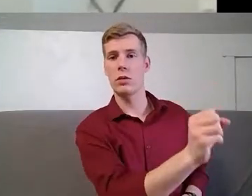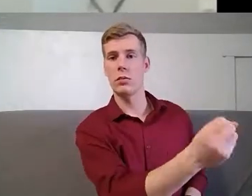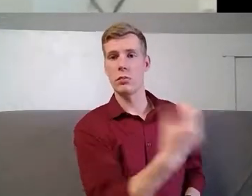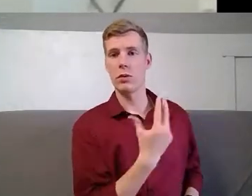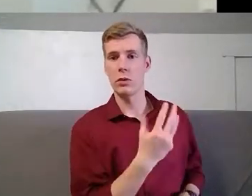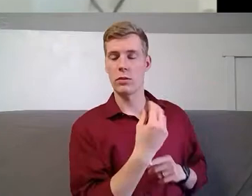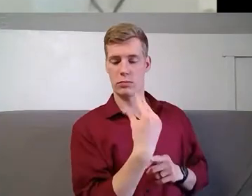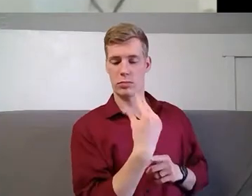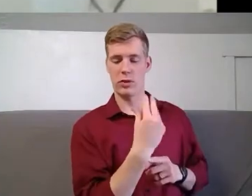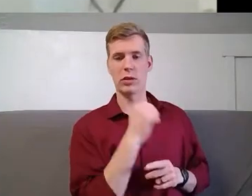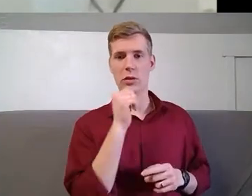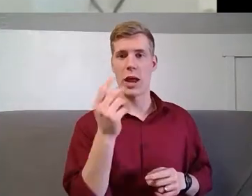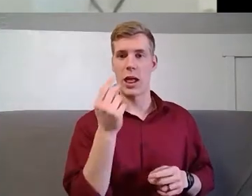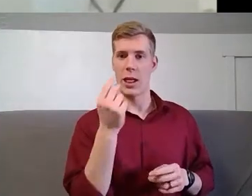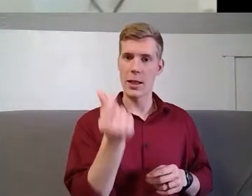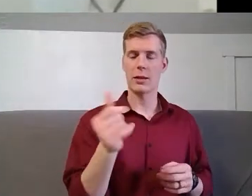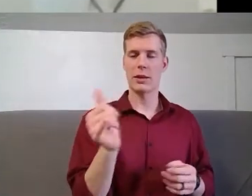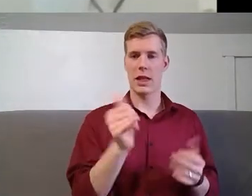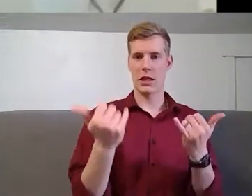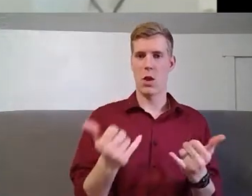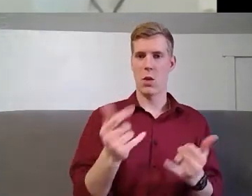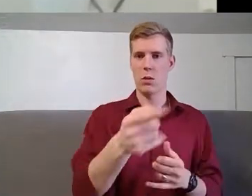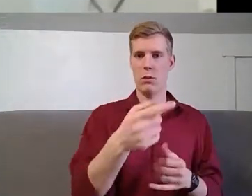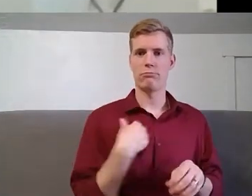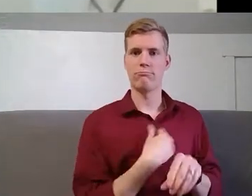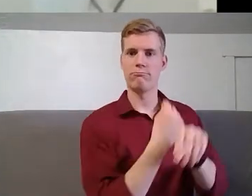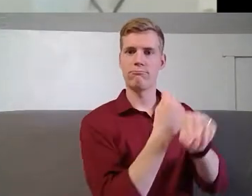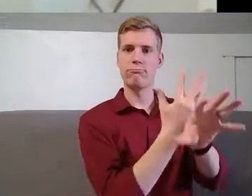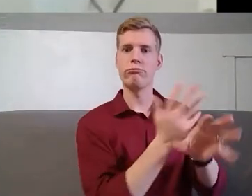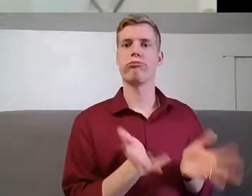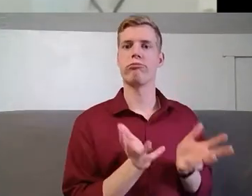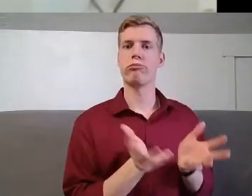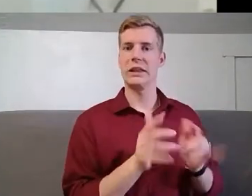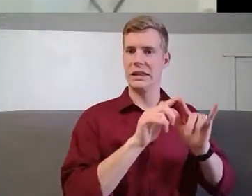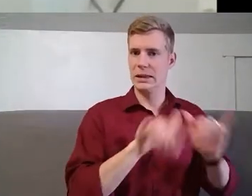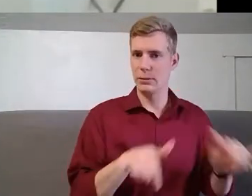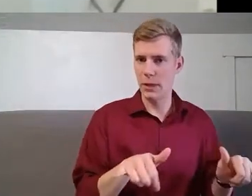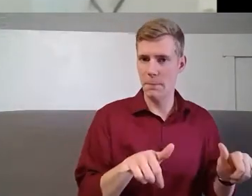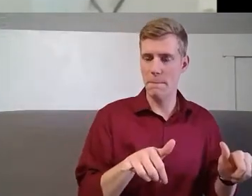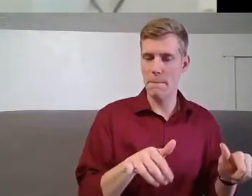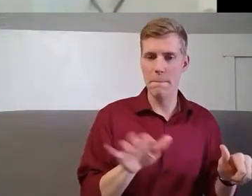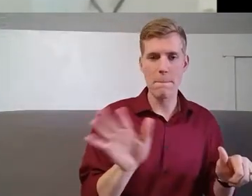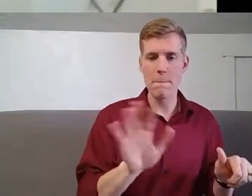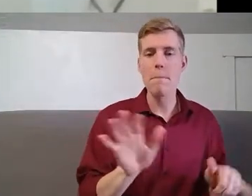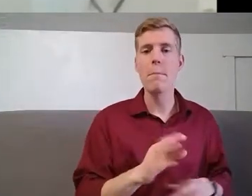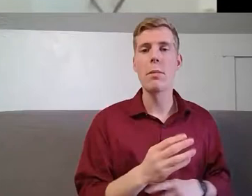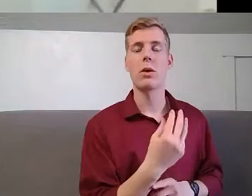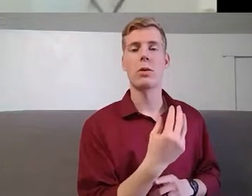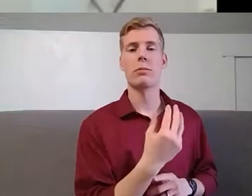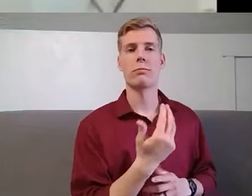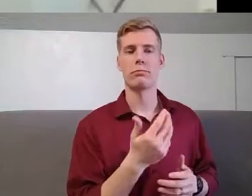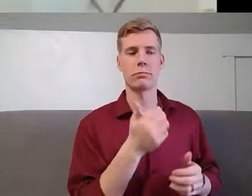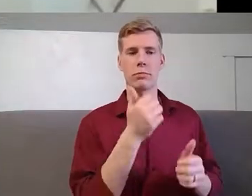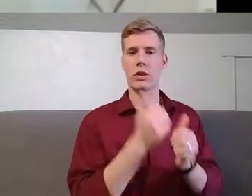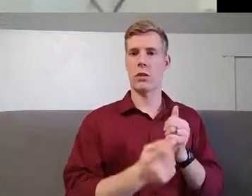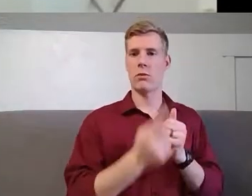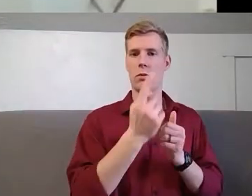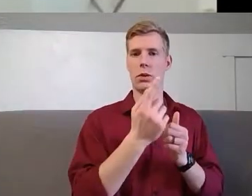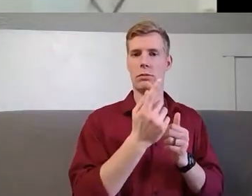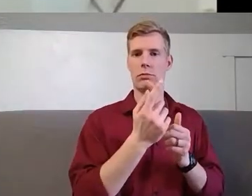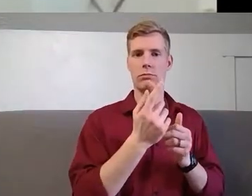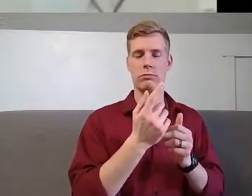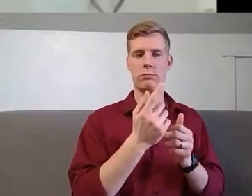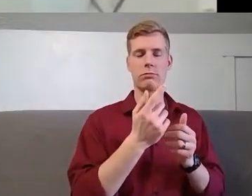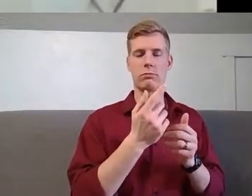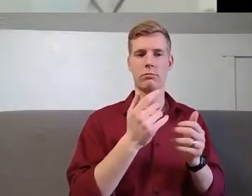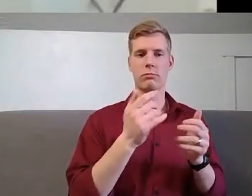a instant communication like Zoom is, which is the platform we're using right now, where you have everybody in a